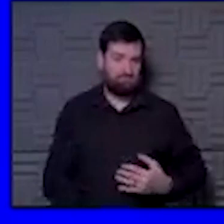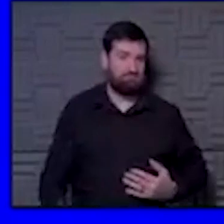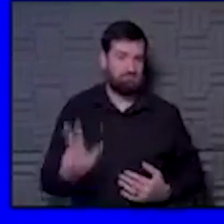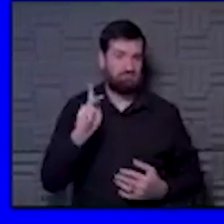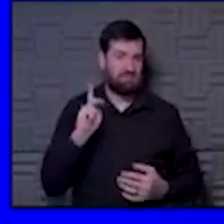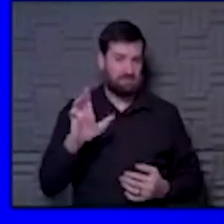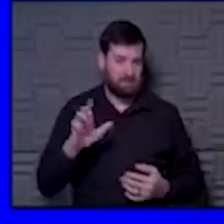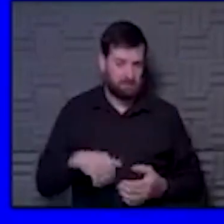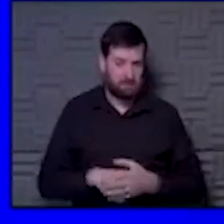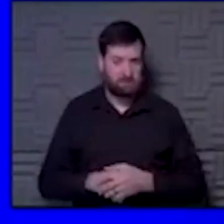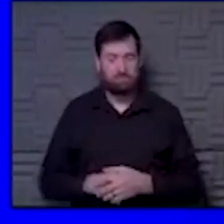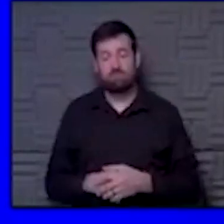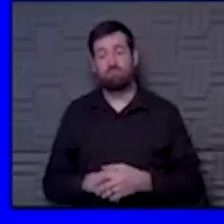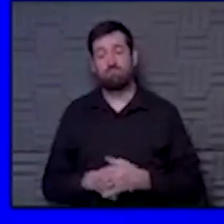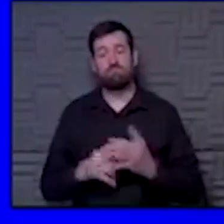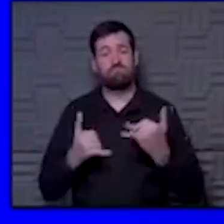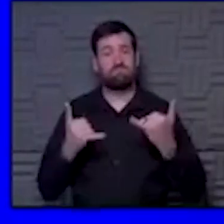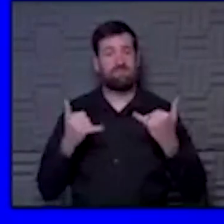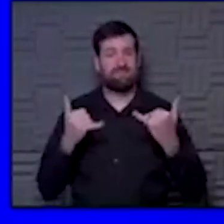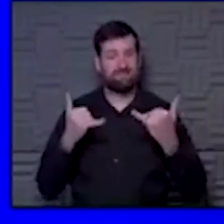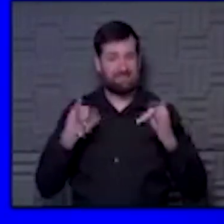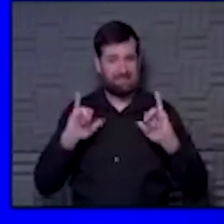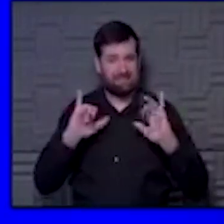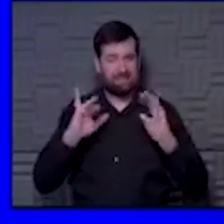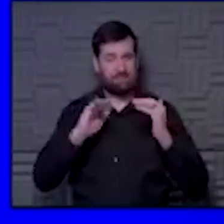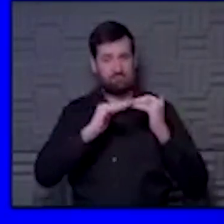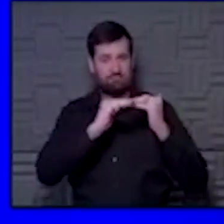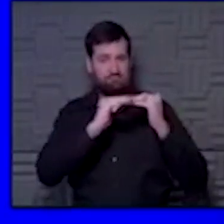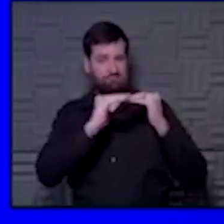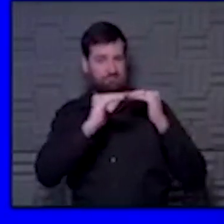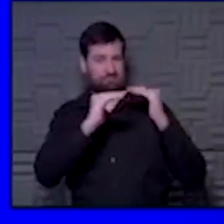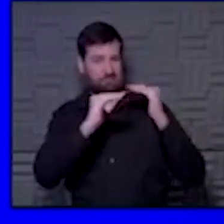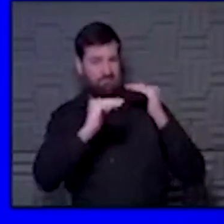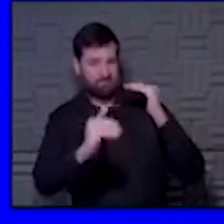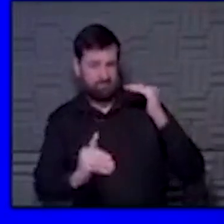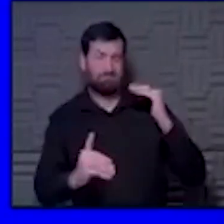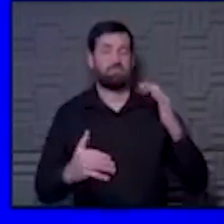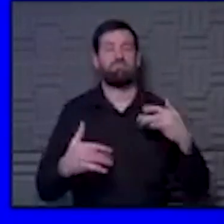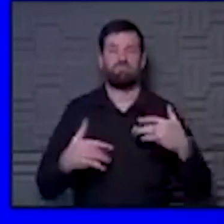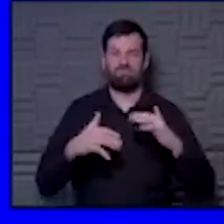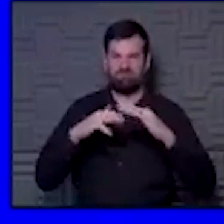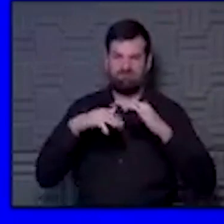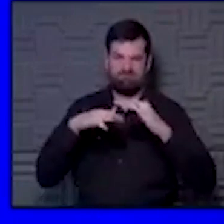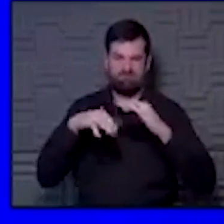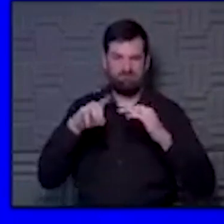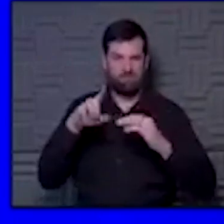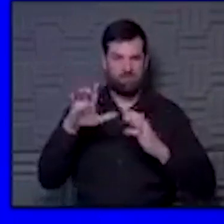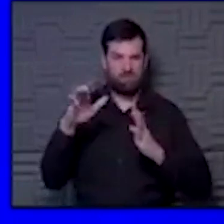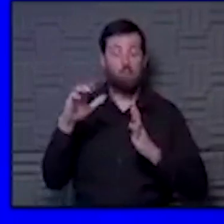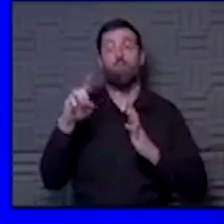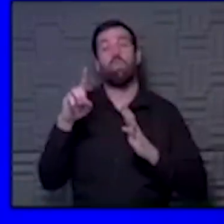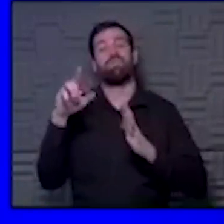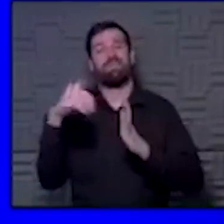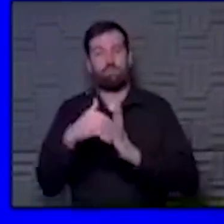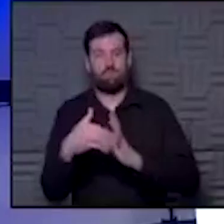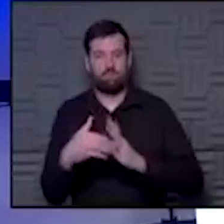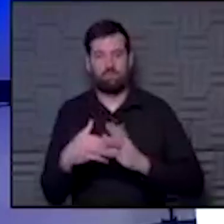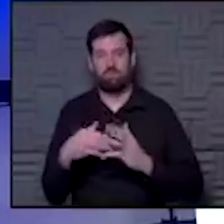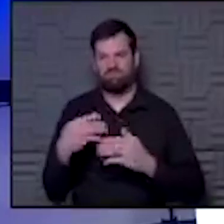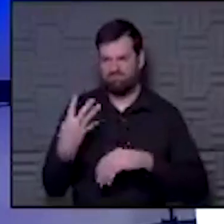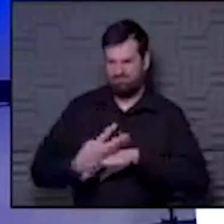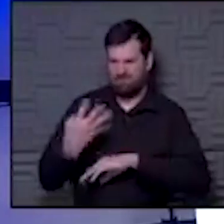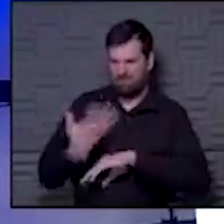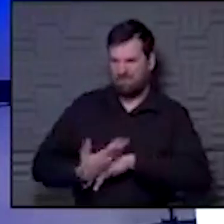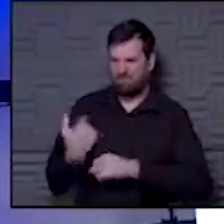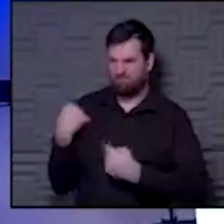which is continuing to trend down, just under 1,000 now. But I think the trend over the last 4 or 5 days has been really good. It has been